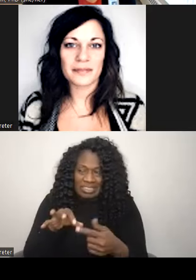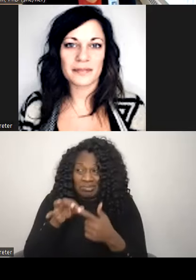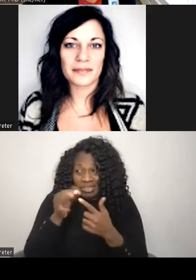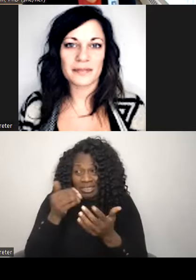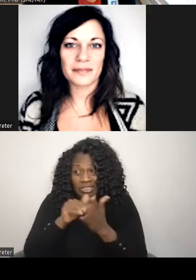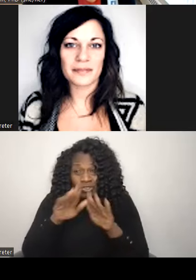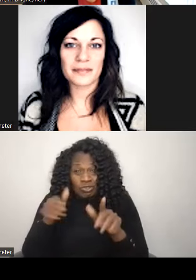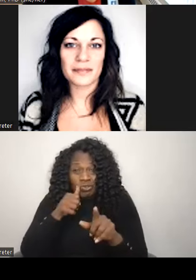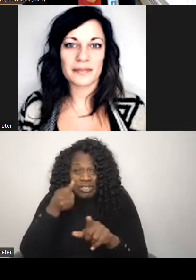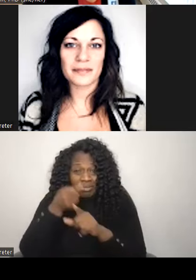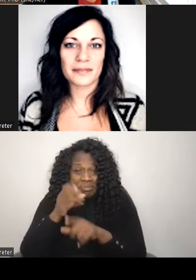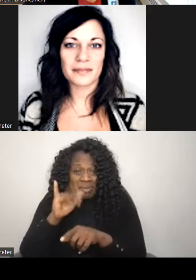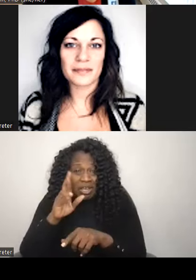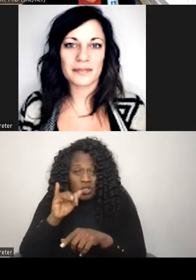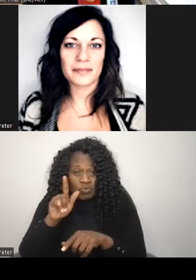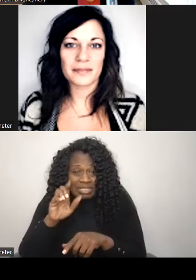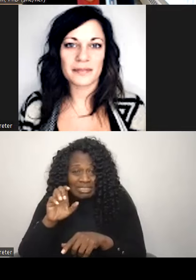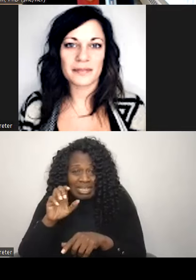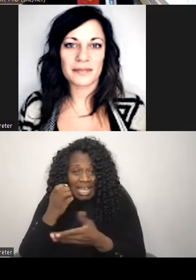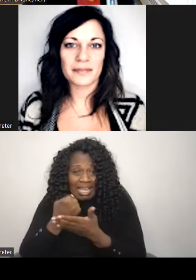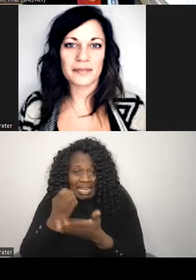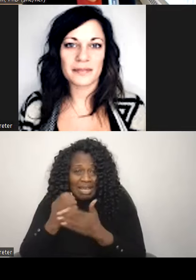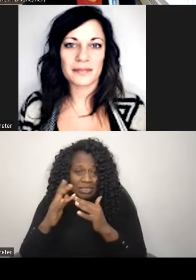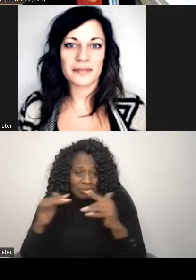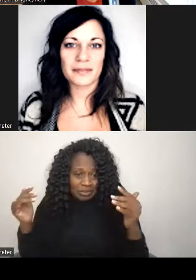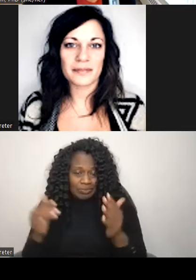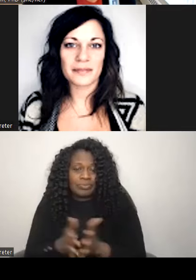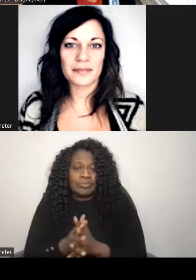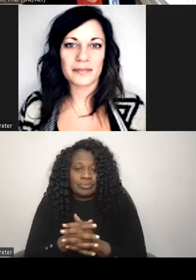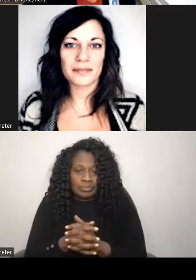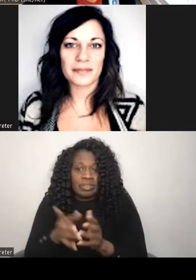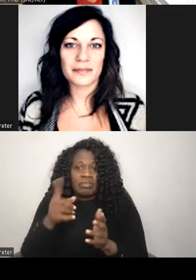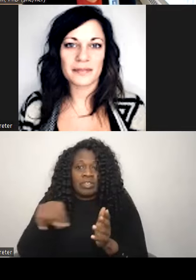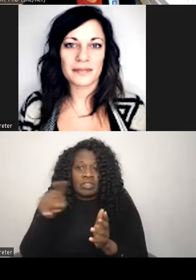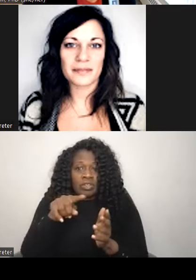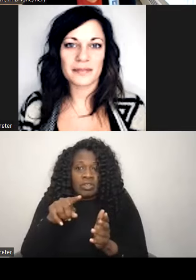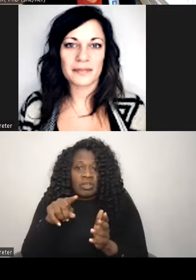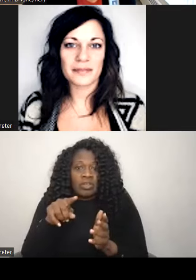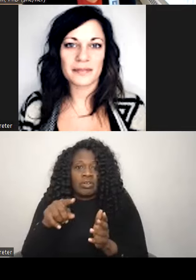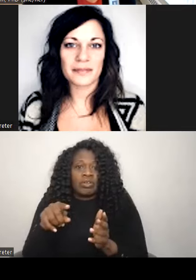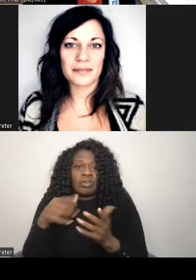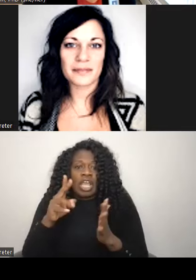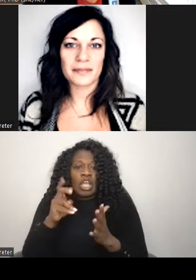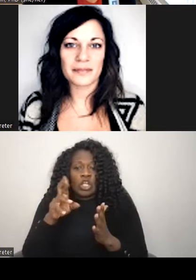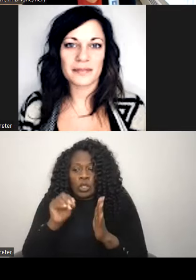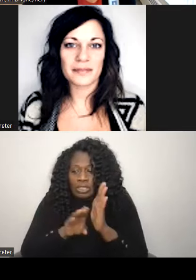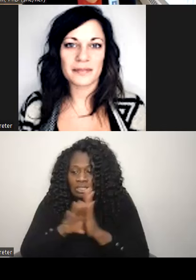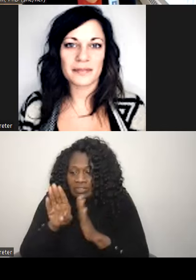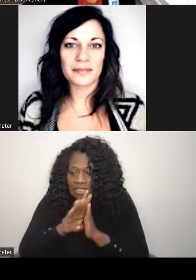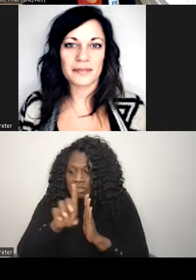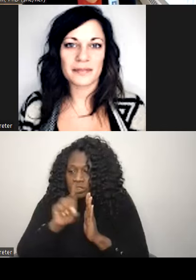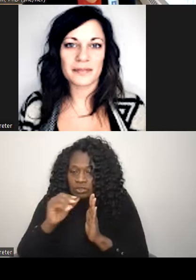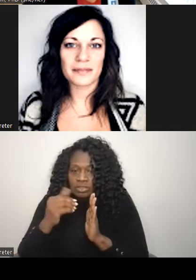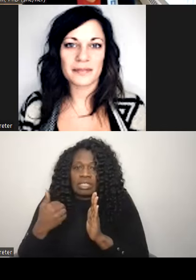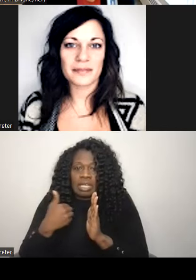children who were impacted by racial and economic disparities. For those who were had neurodevelopmental disorders who had access to